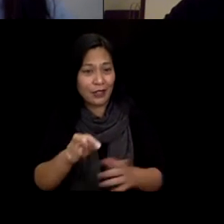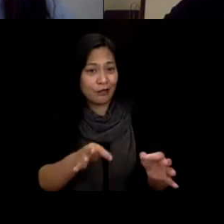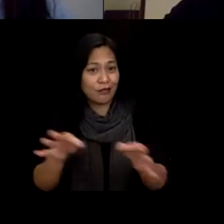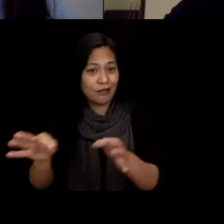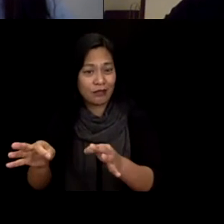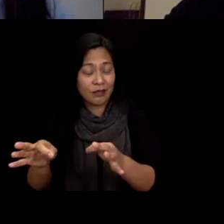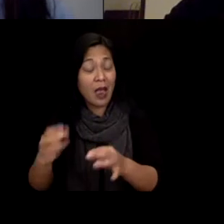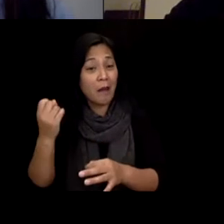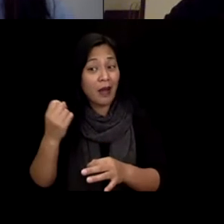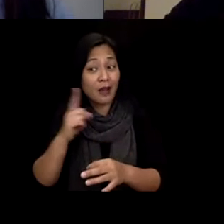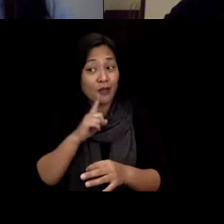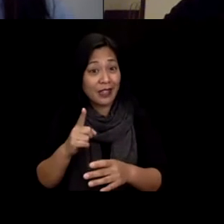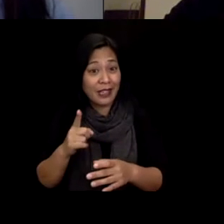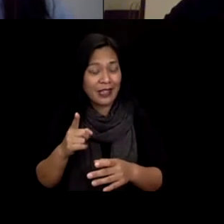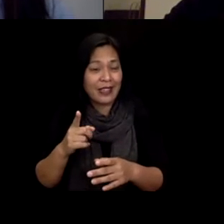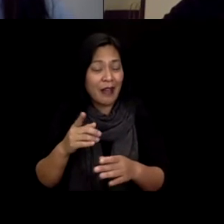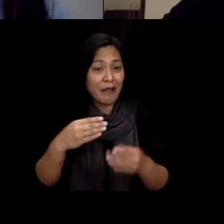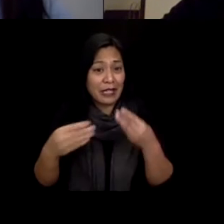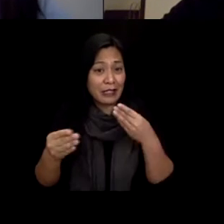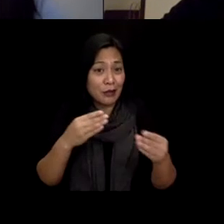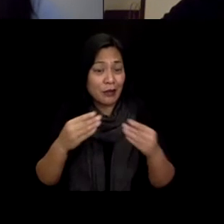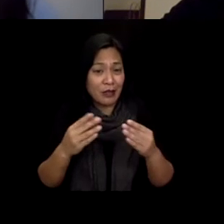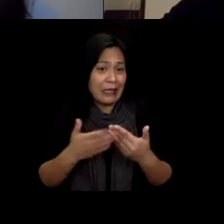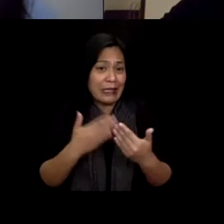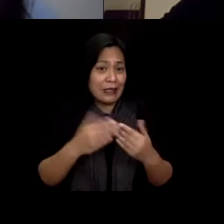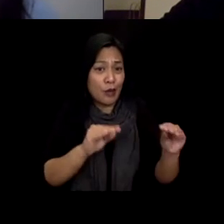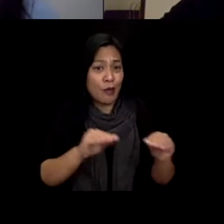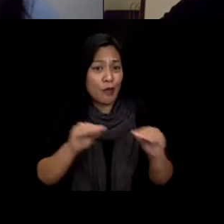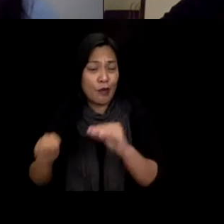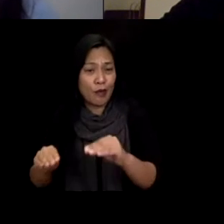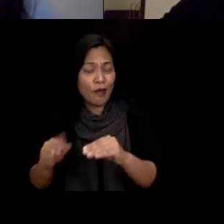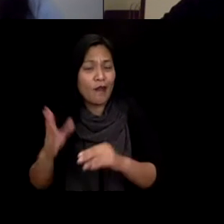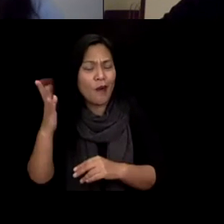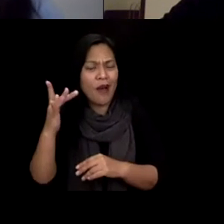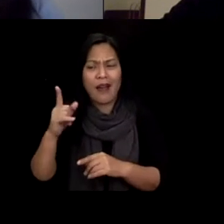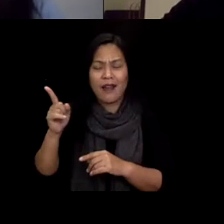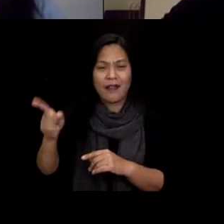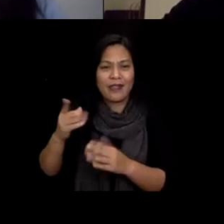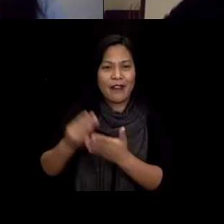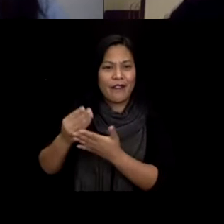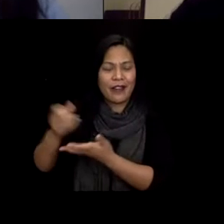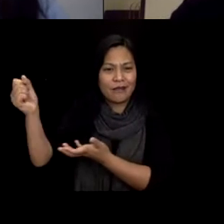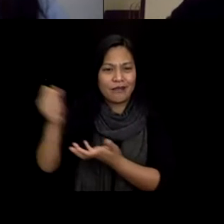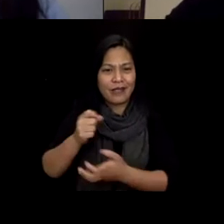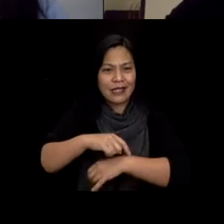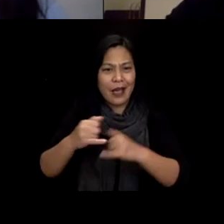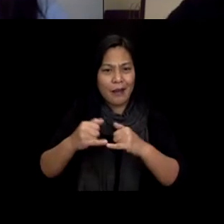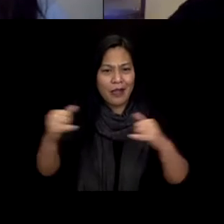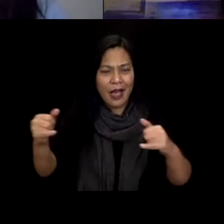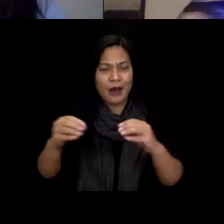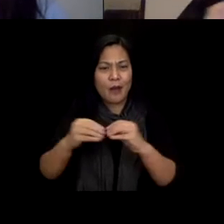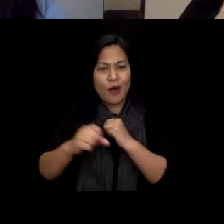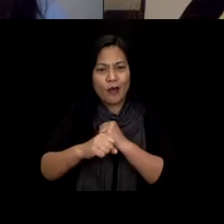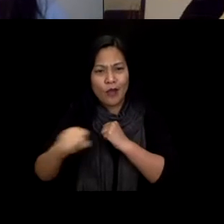flexible because one, our funding, had a longer timeline that we could use the